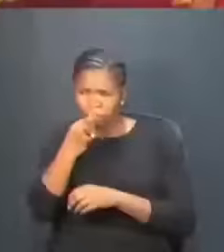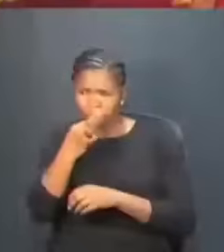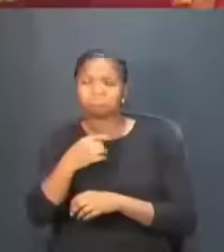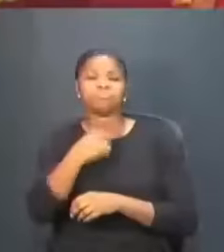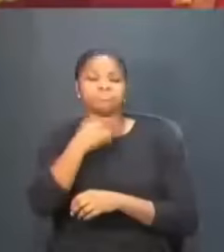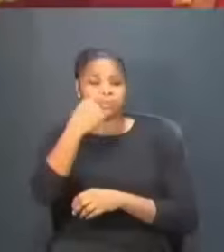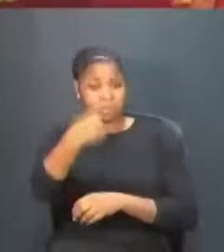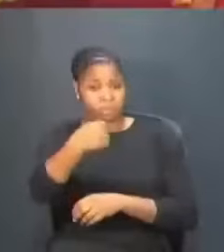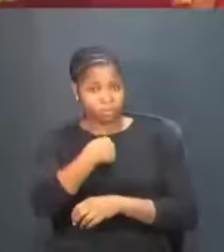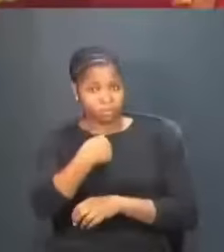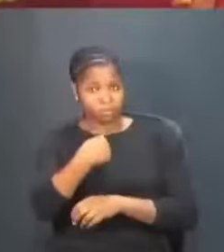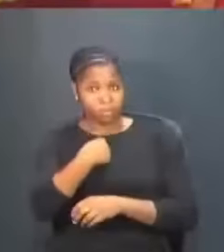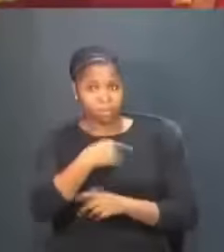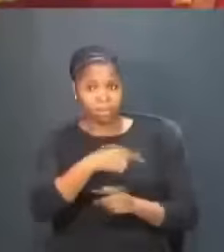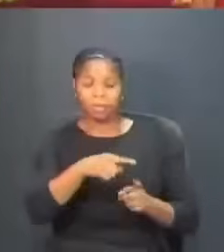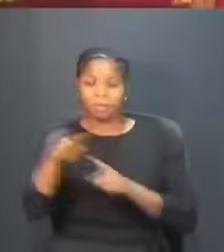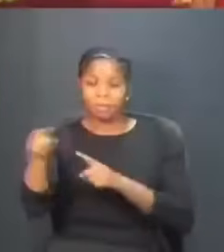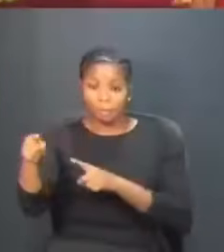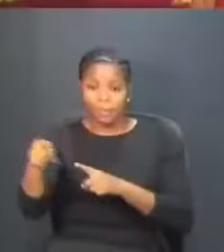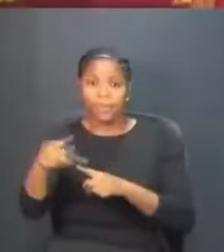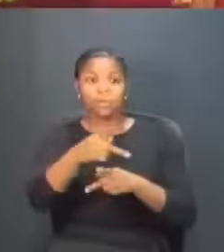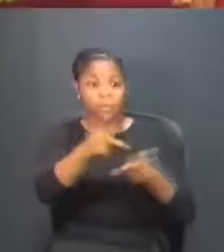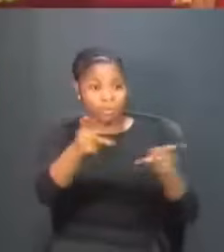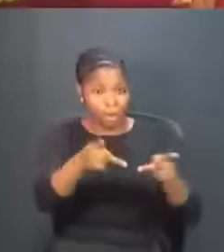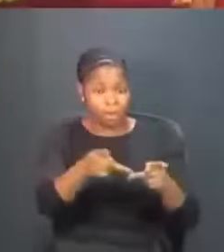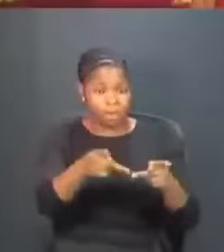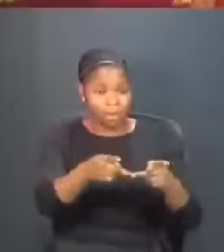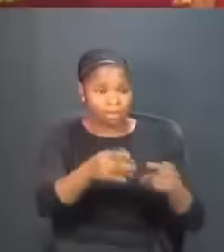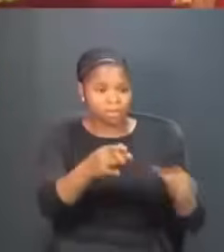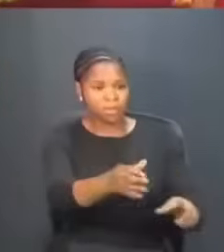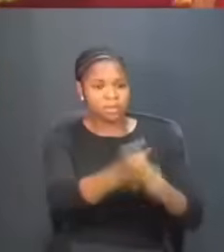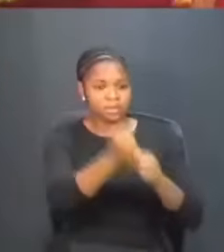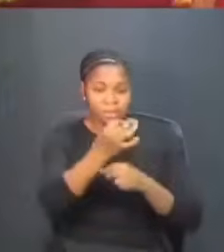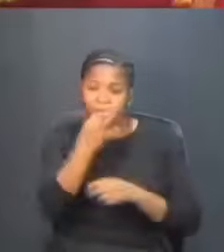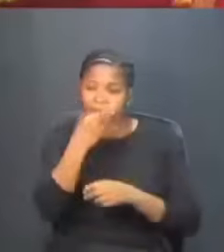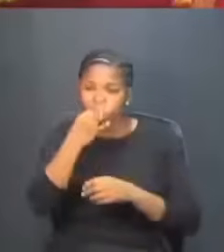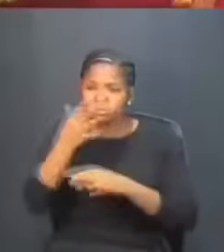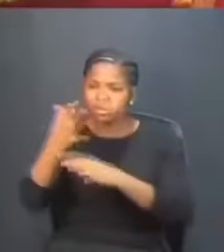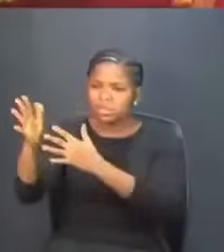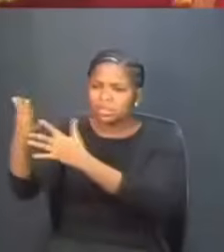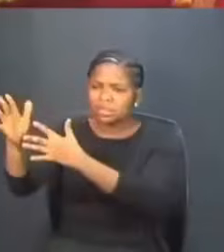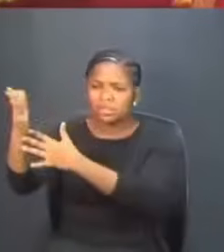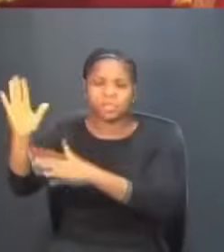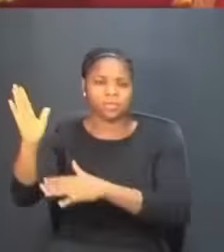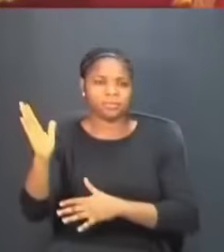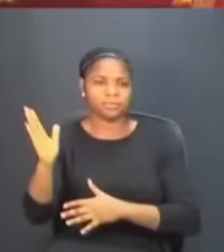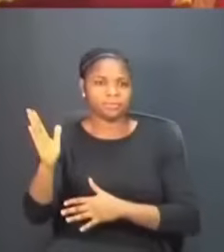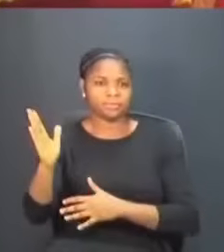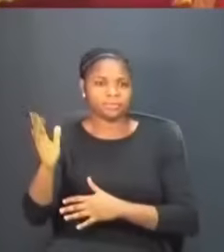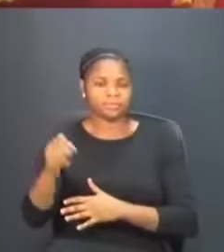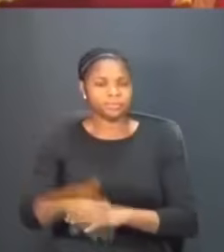stores, make food available to them, and they will be fed. That's all.